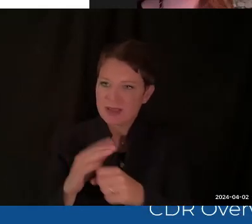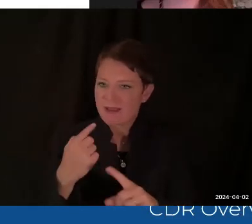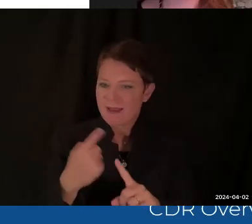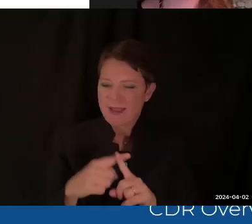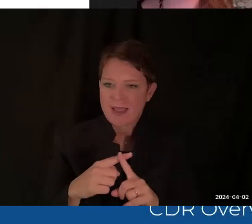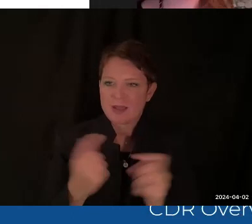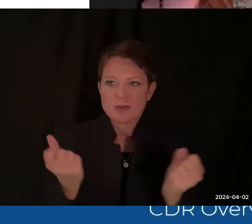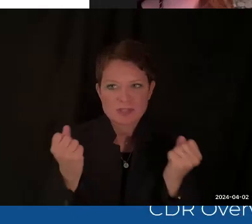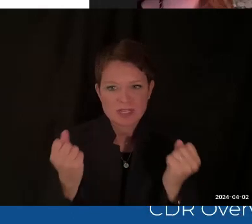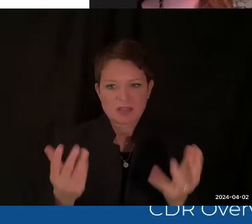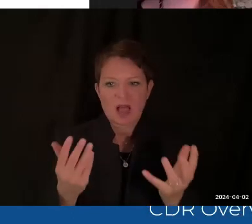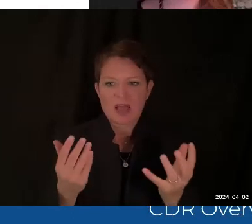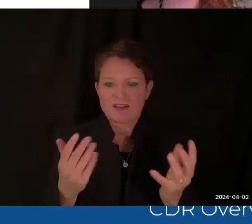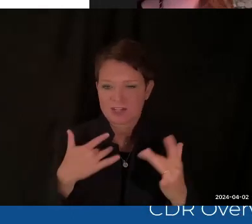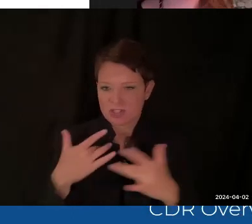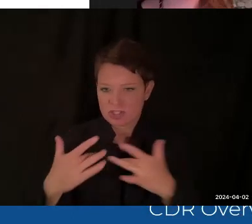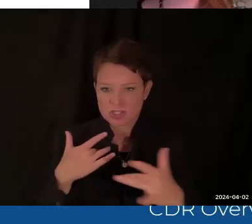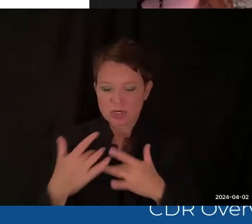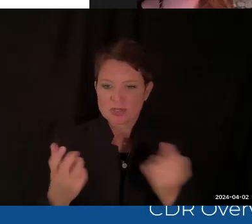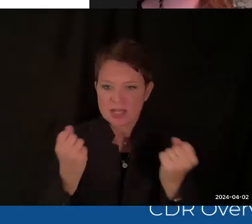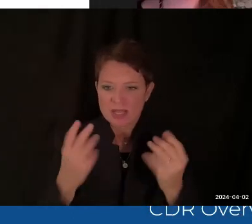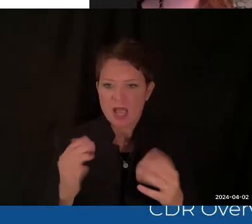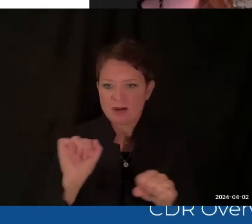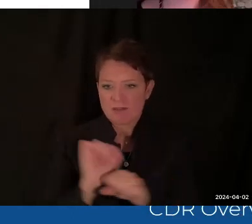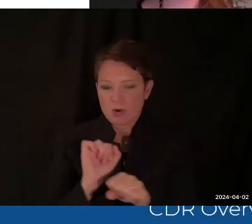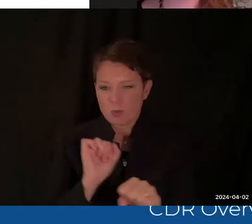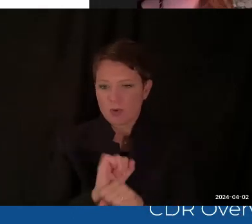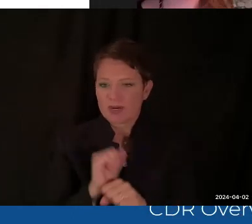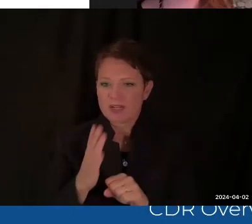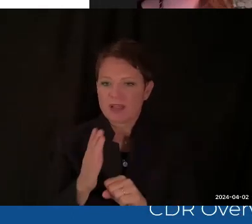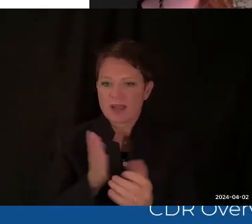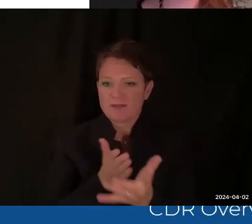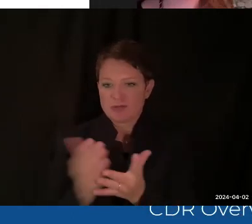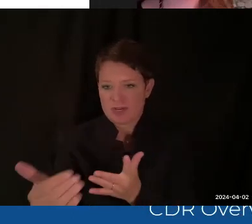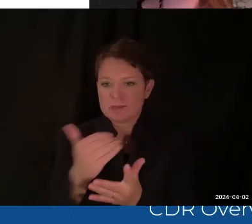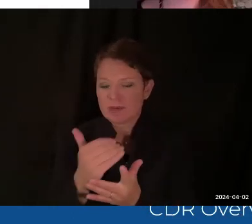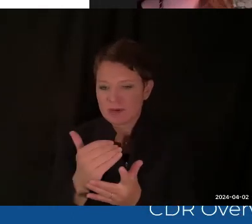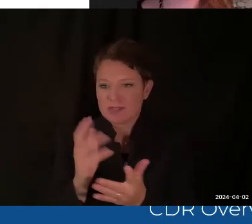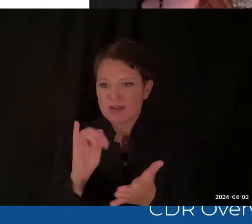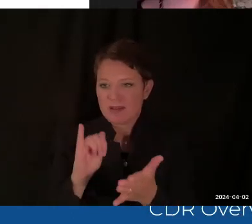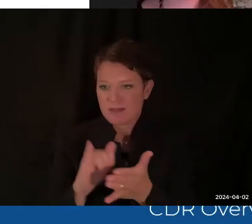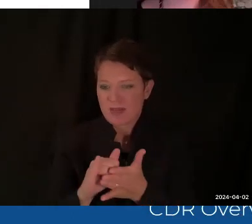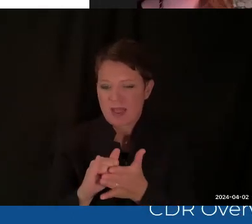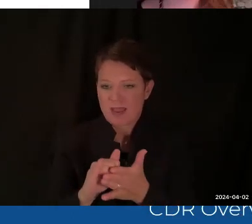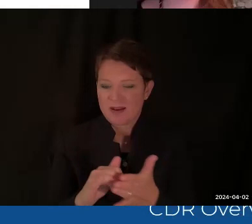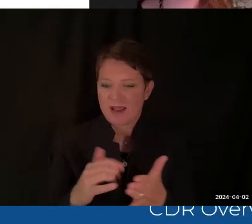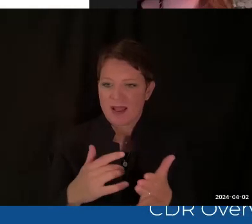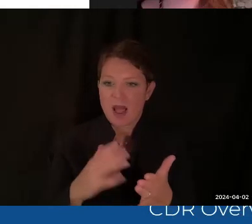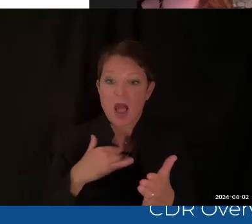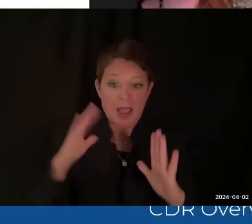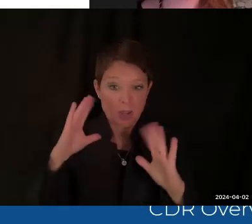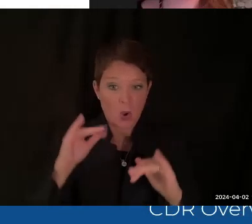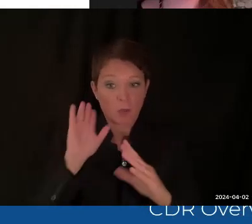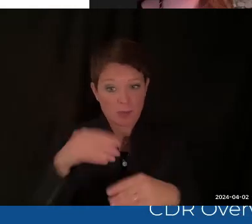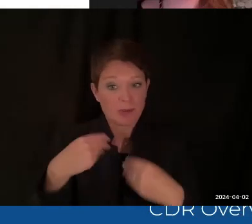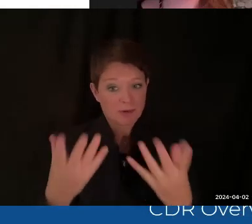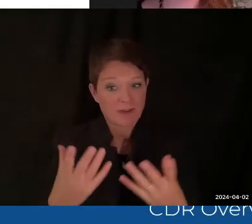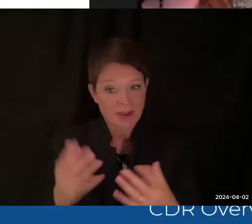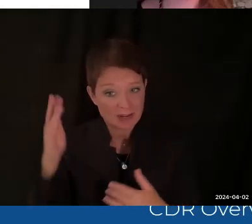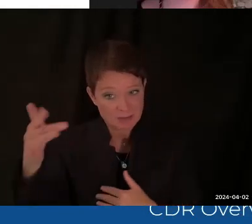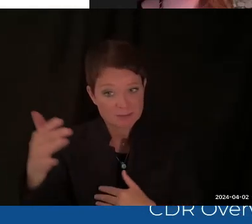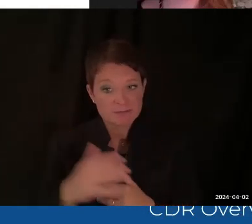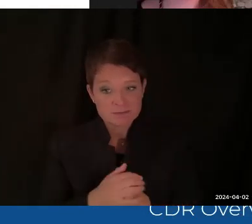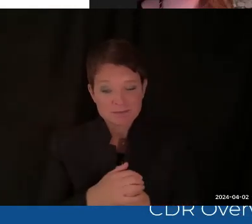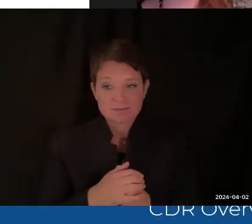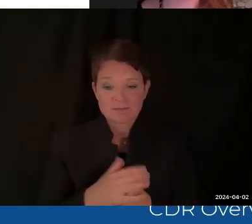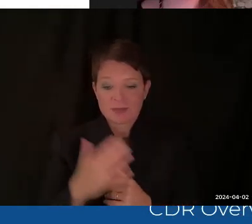And there's a lot of concerns and a lot of work and a lot of transparency that I hope will be provided.